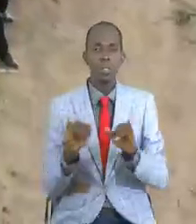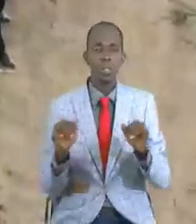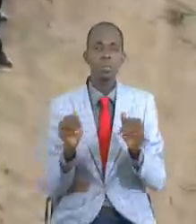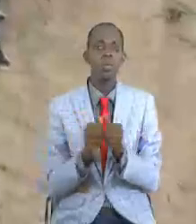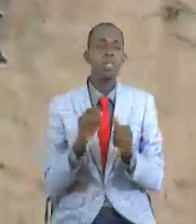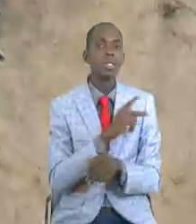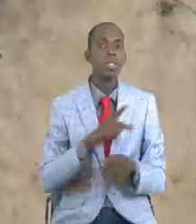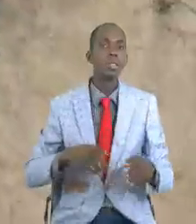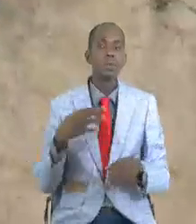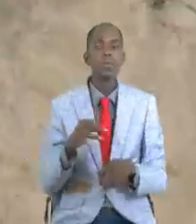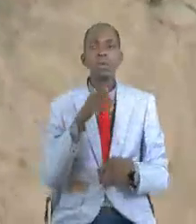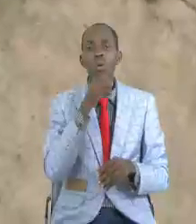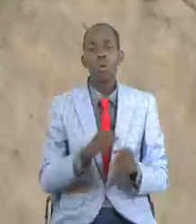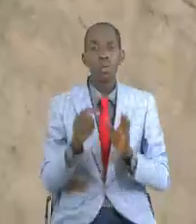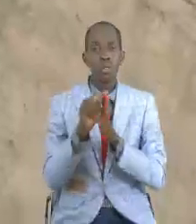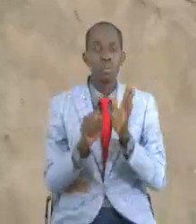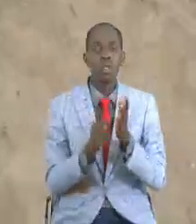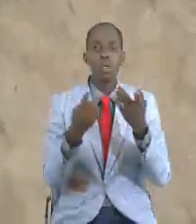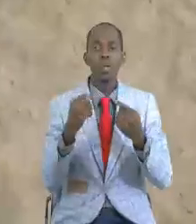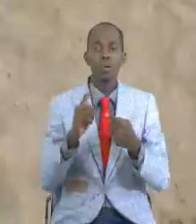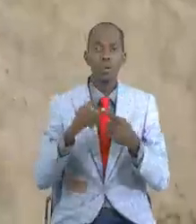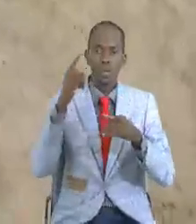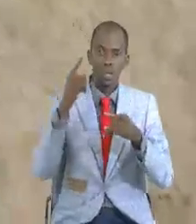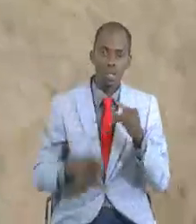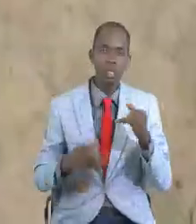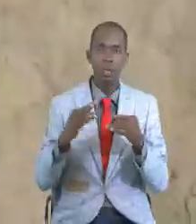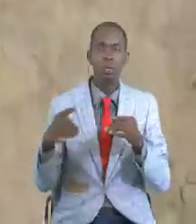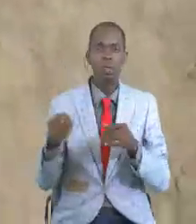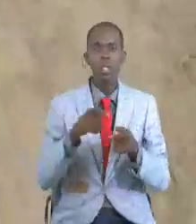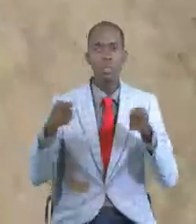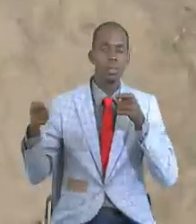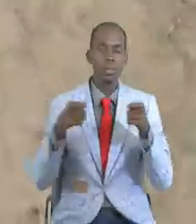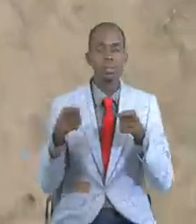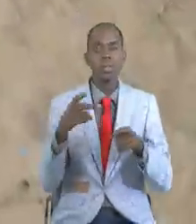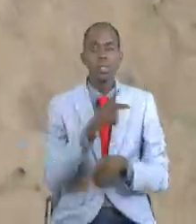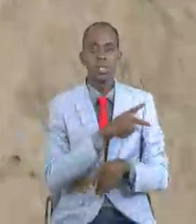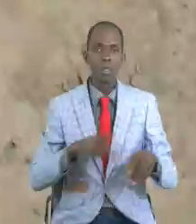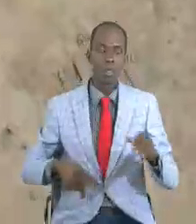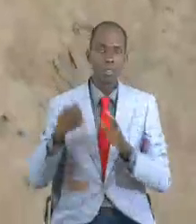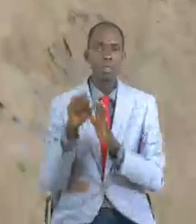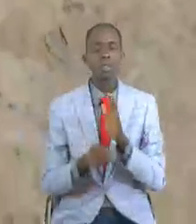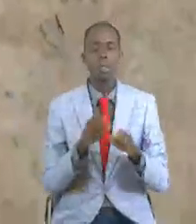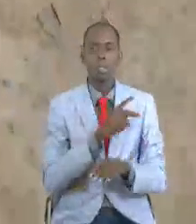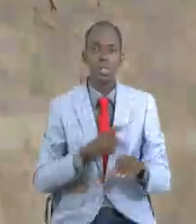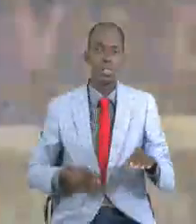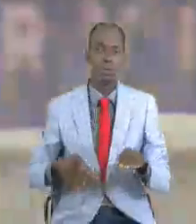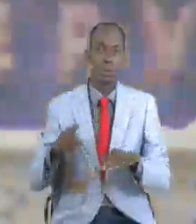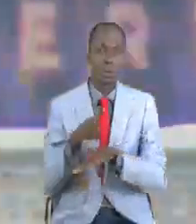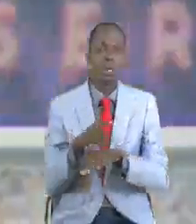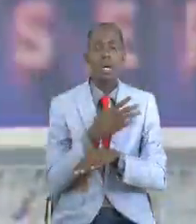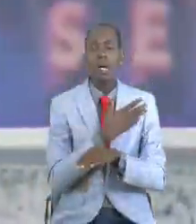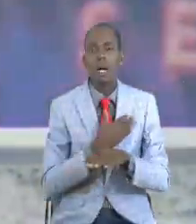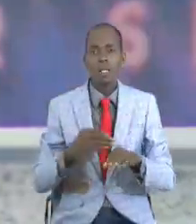They come to the end of their royalty, of their kingship, of their kingdom, and then they hand over to others.